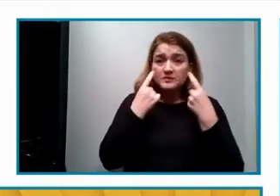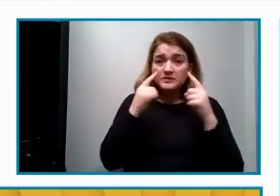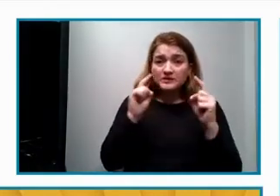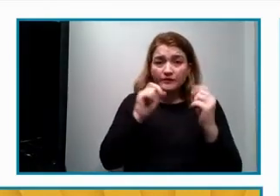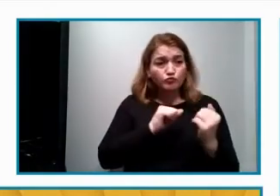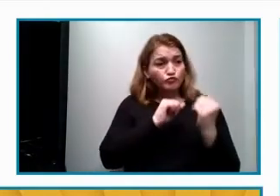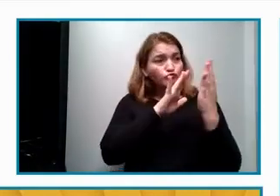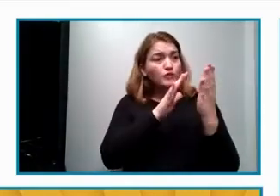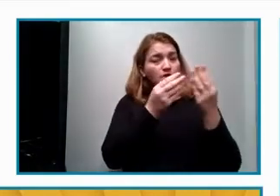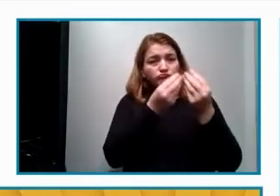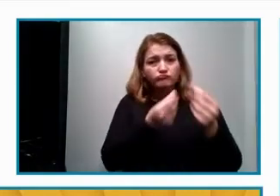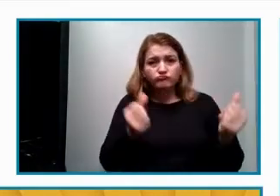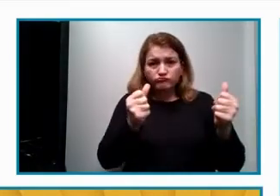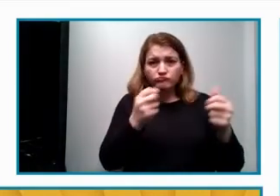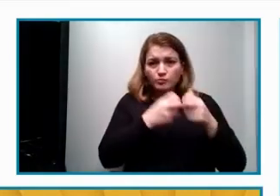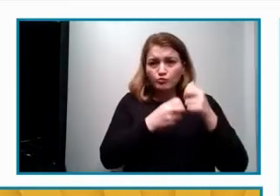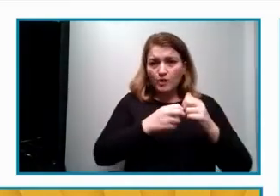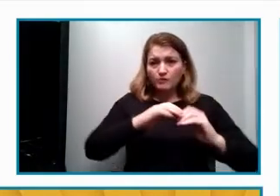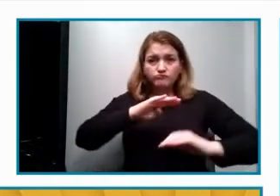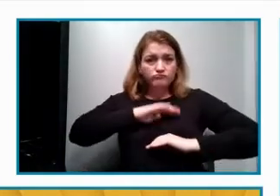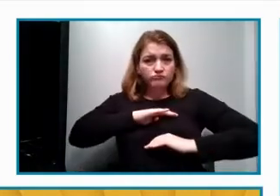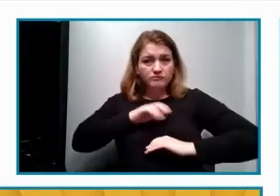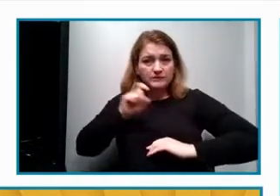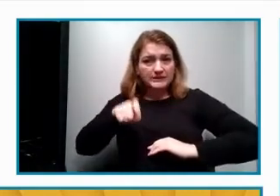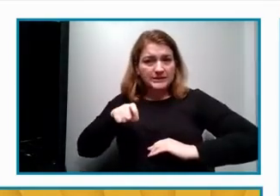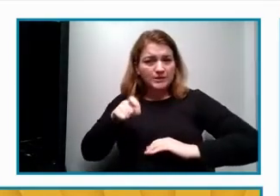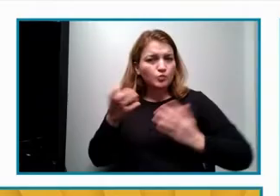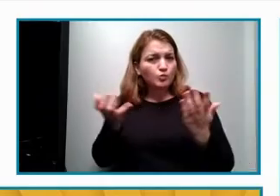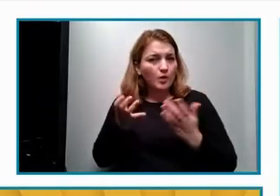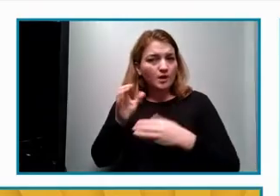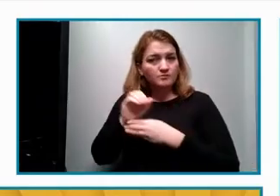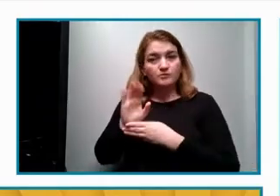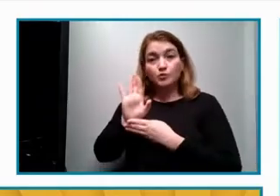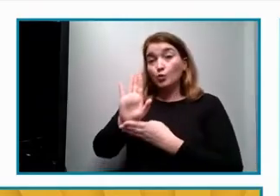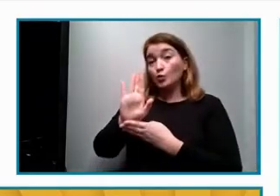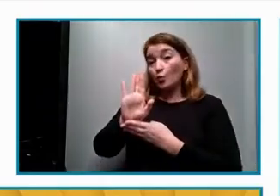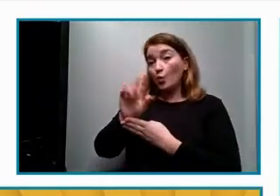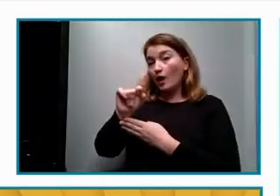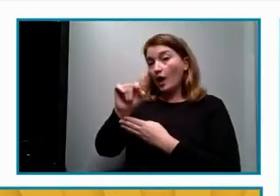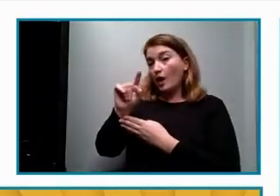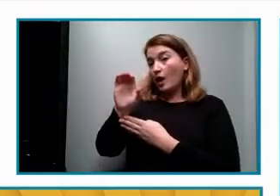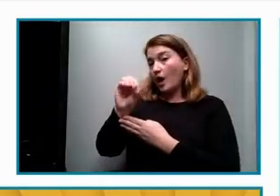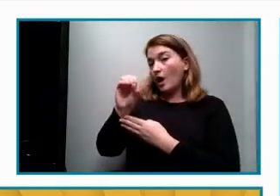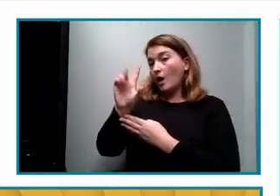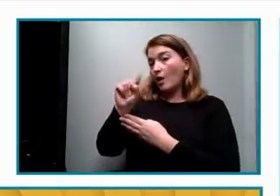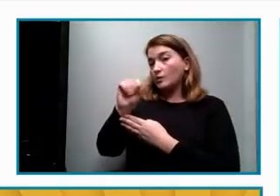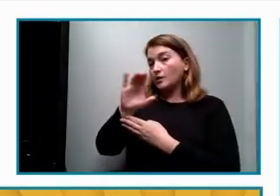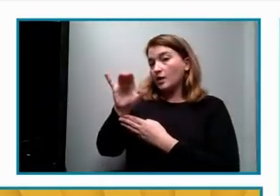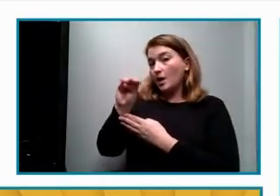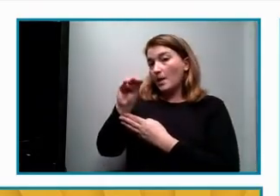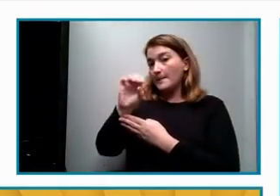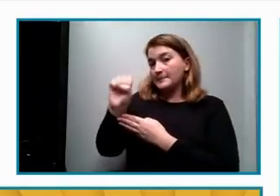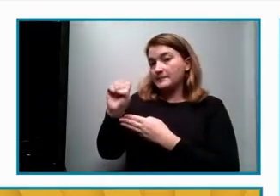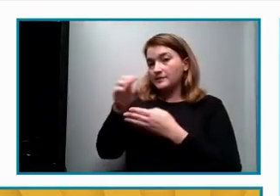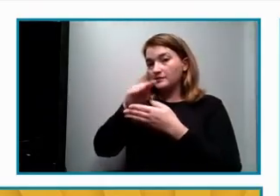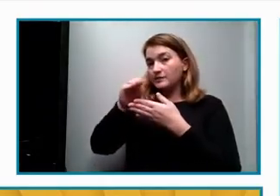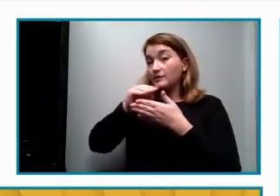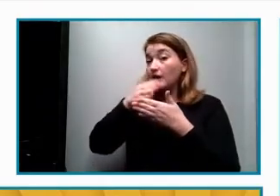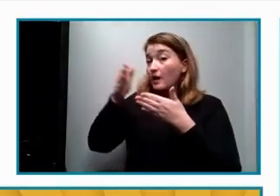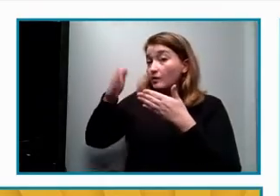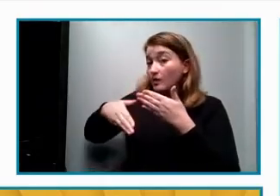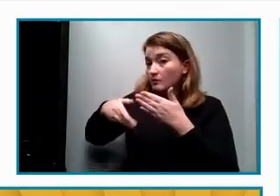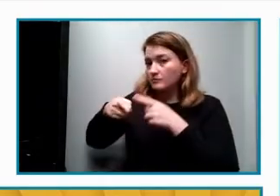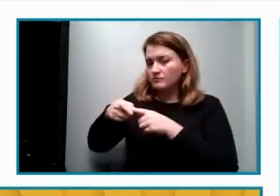meeting the need. These are your outcomes. As I mentioned earlier, outcomes can be changes in skills, knowledge,